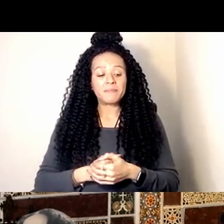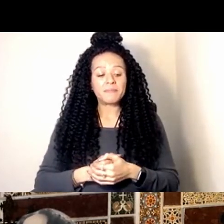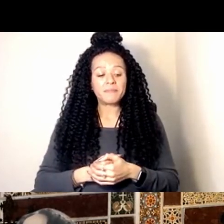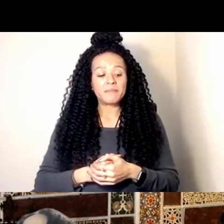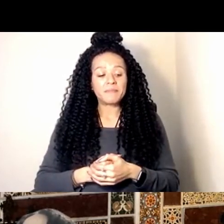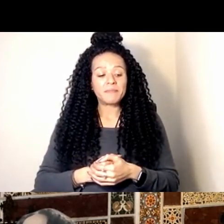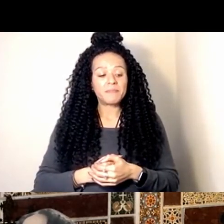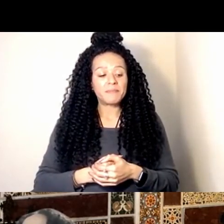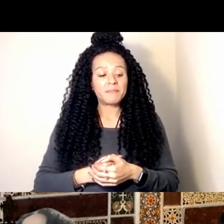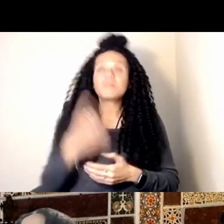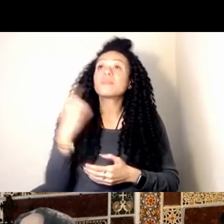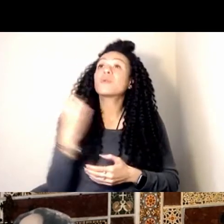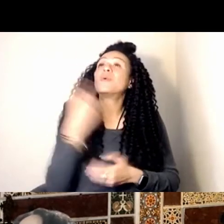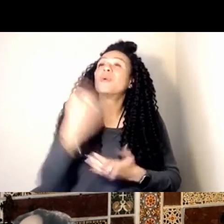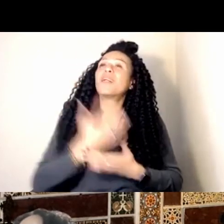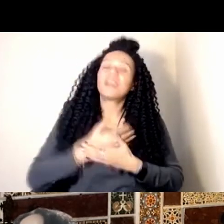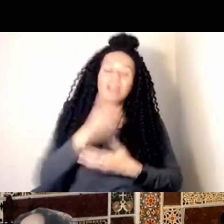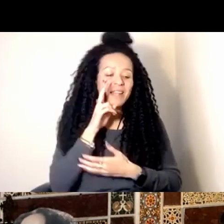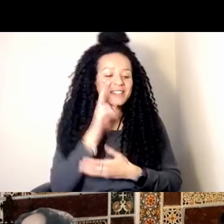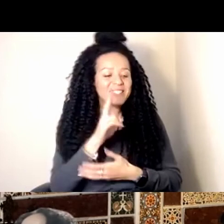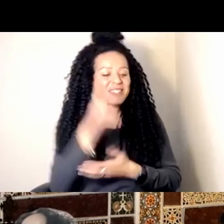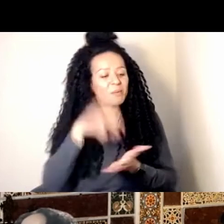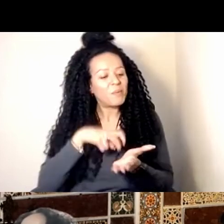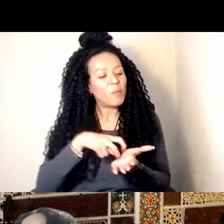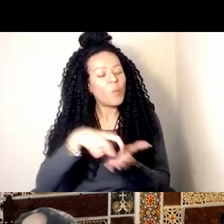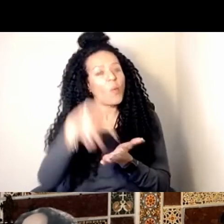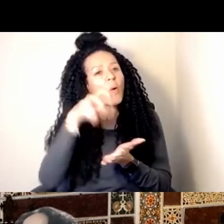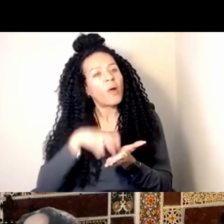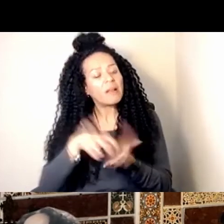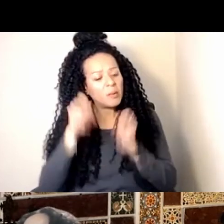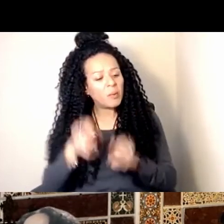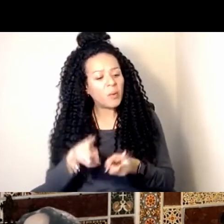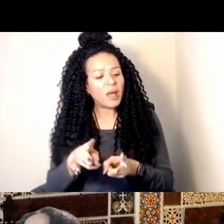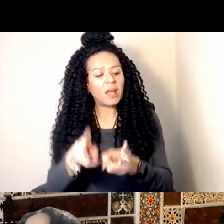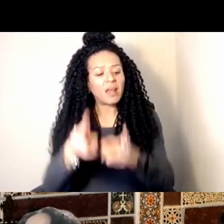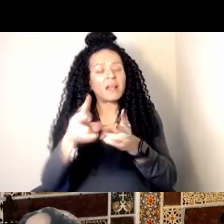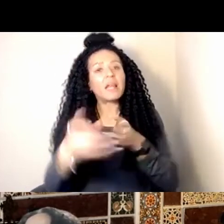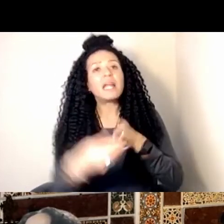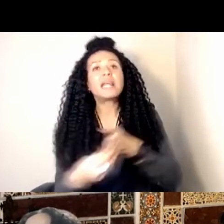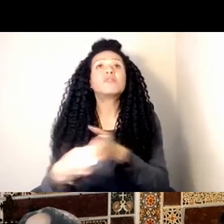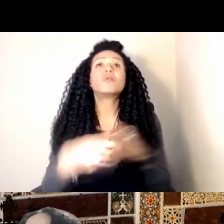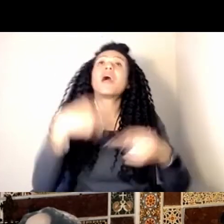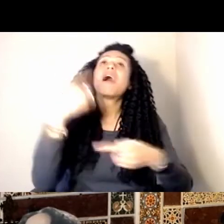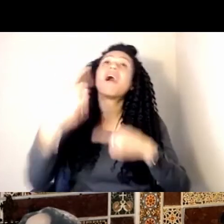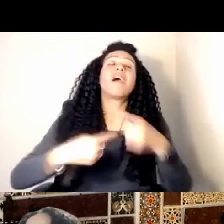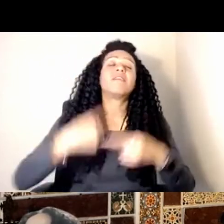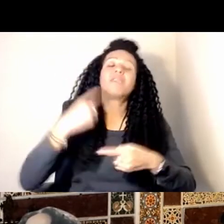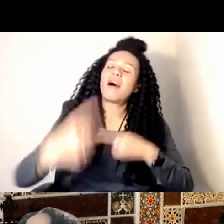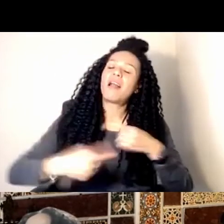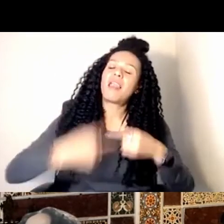mother. Who love to see me walk the way that leads to